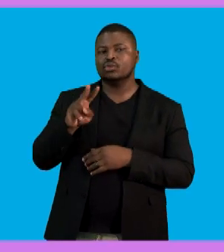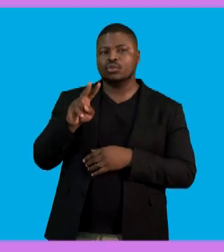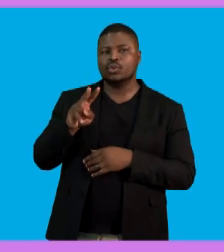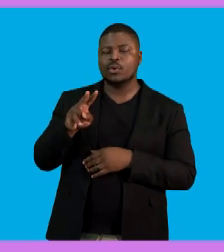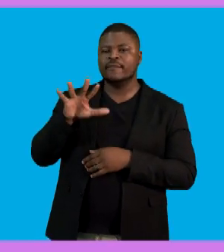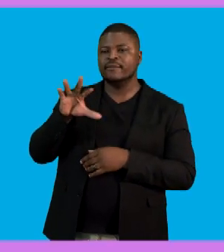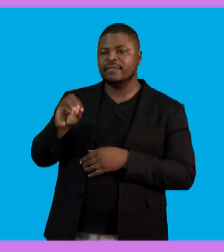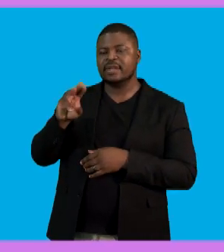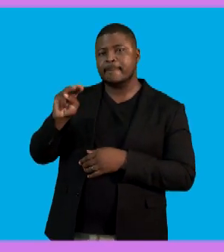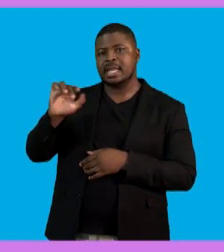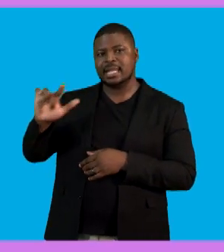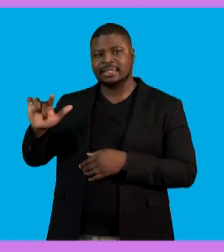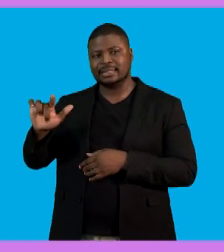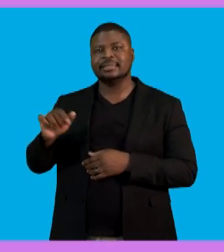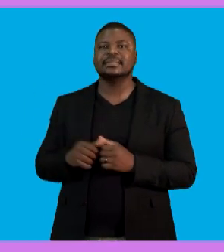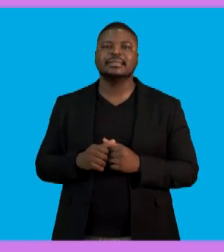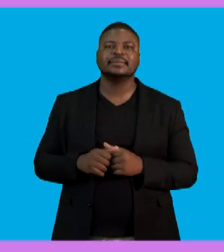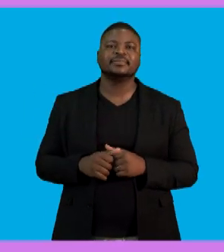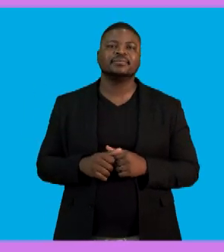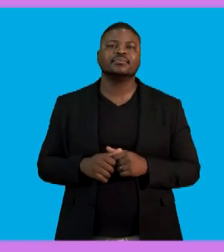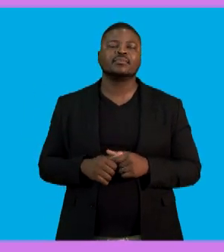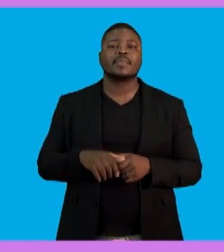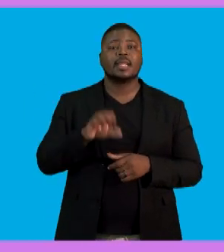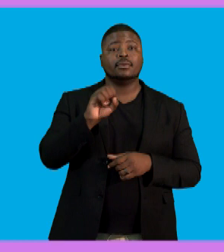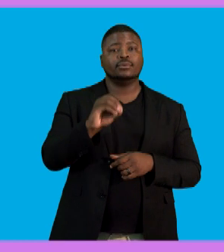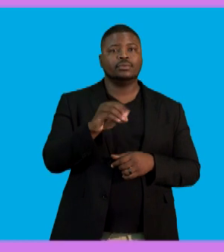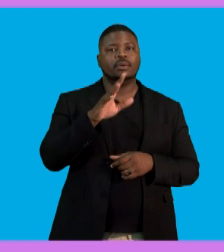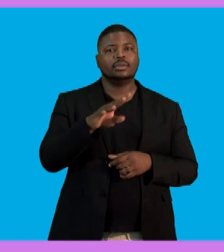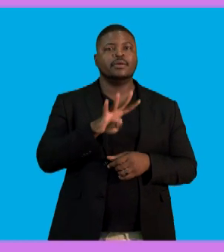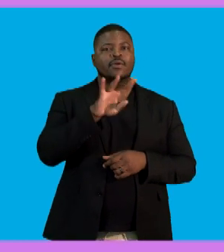have to convert to milliliters first before you can convert to liters. So we'll say